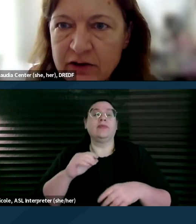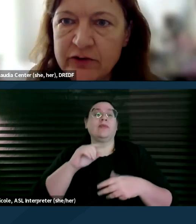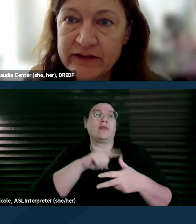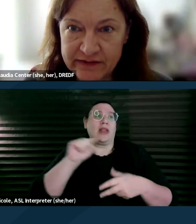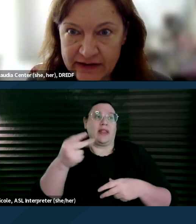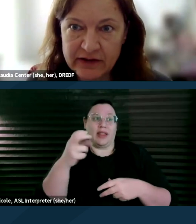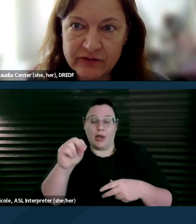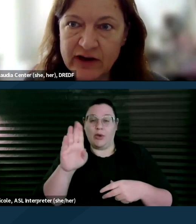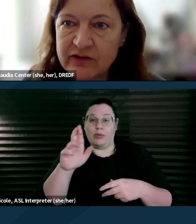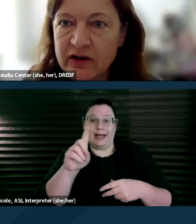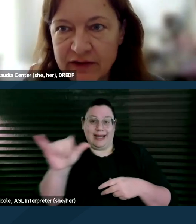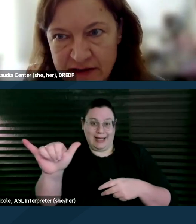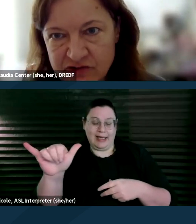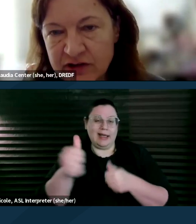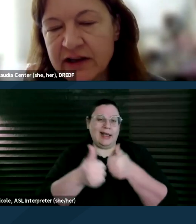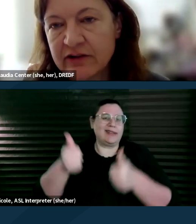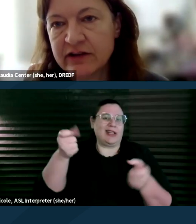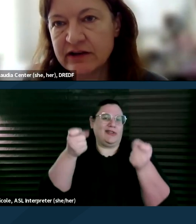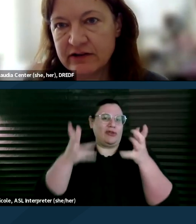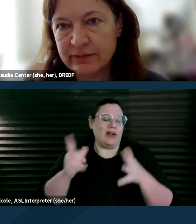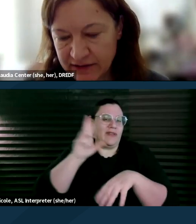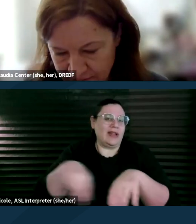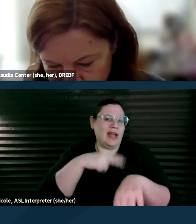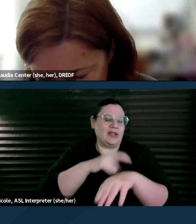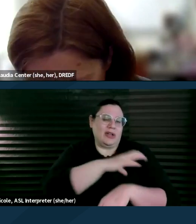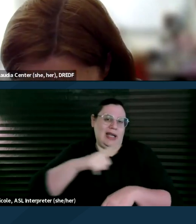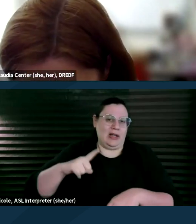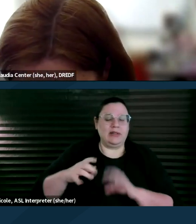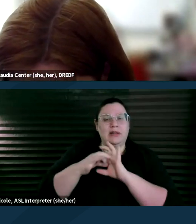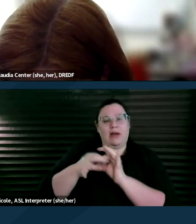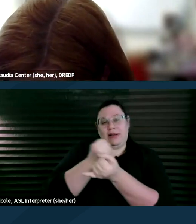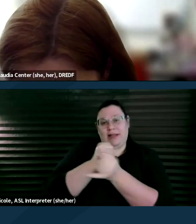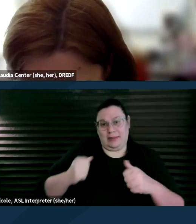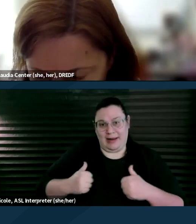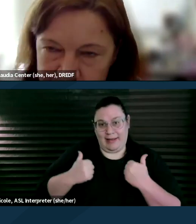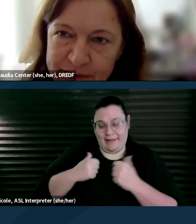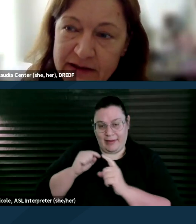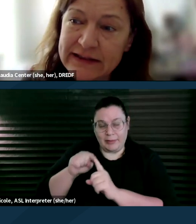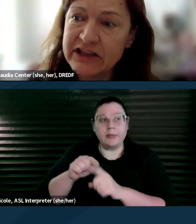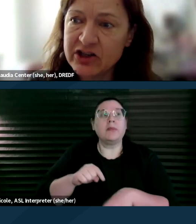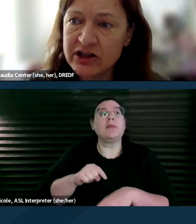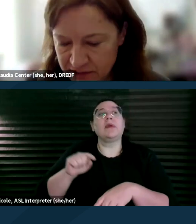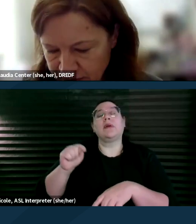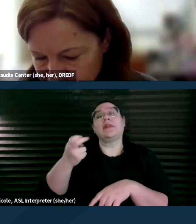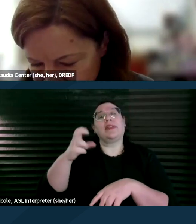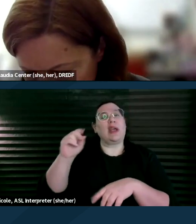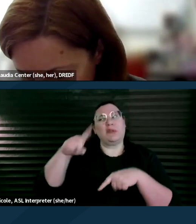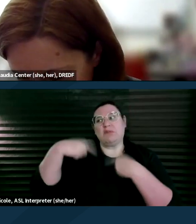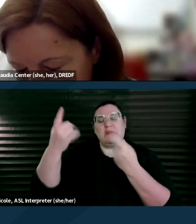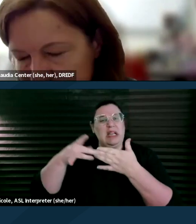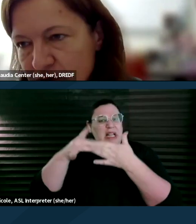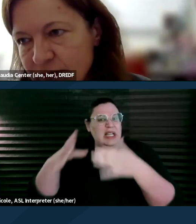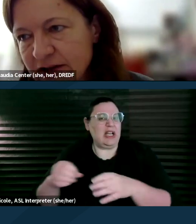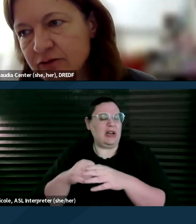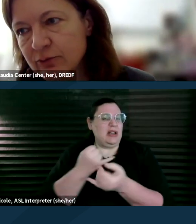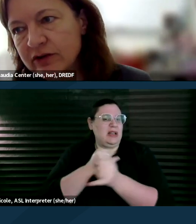Brady, who's the executive director of the National Council on Independent Living. And Theo's been a leader in the